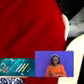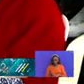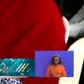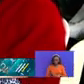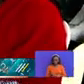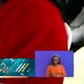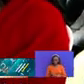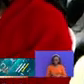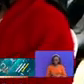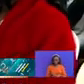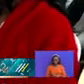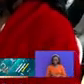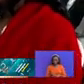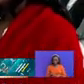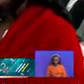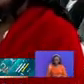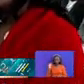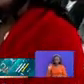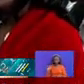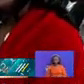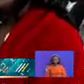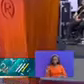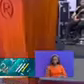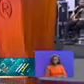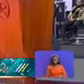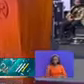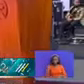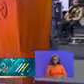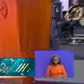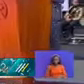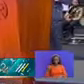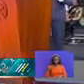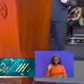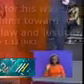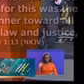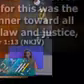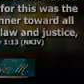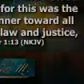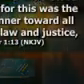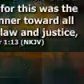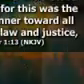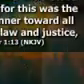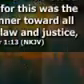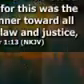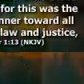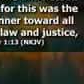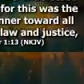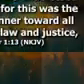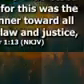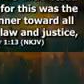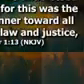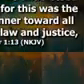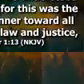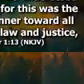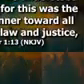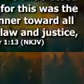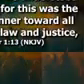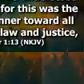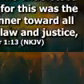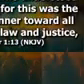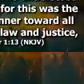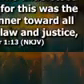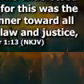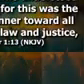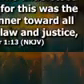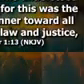when Queen vashy misbehaved the Bible says the king went to men then the king said to the wise men